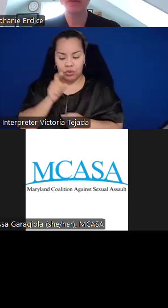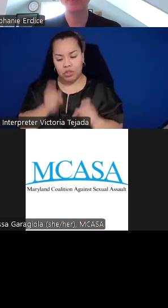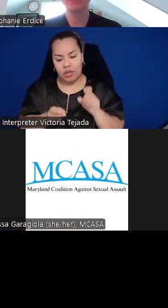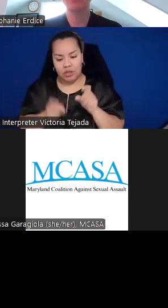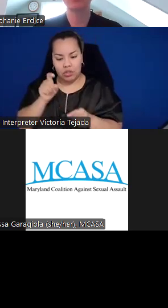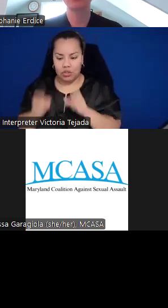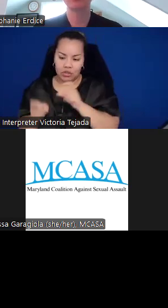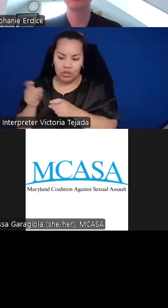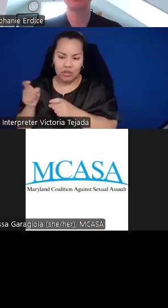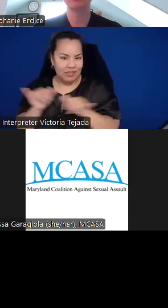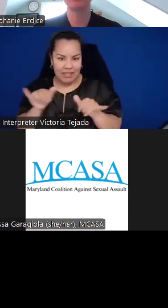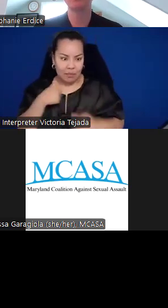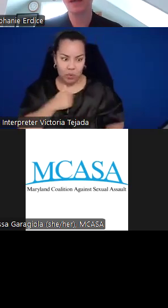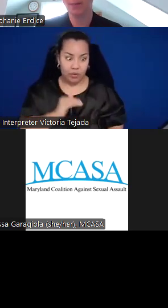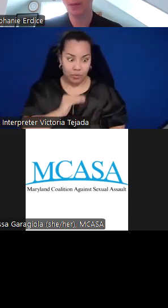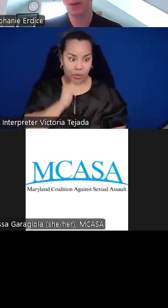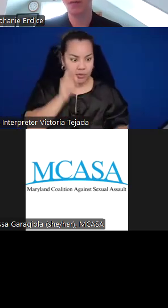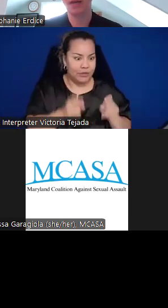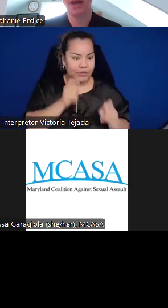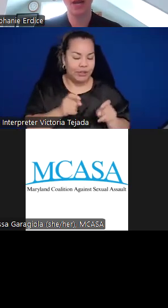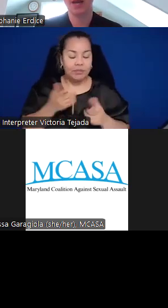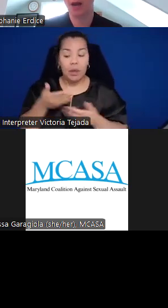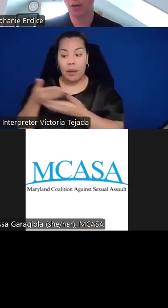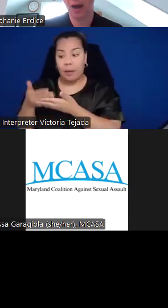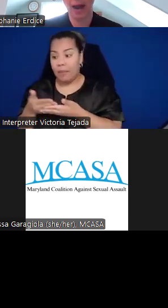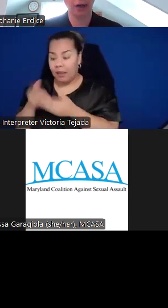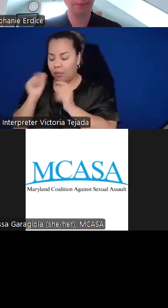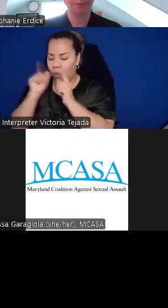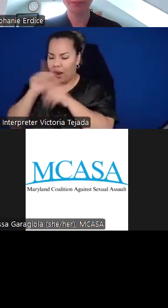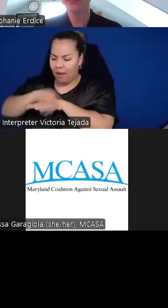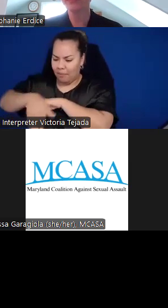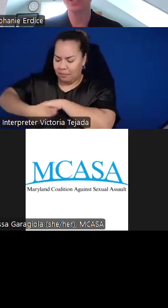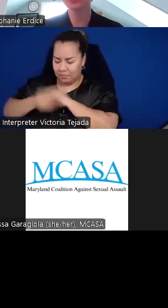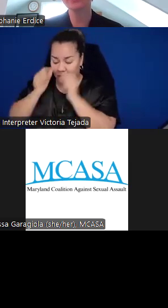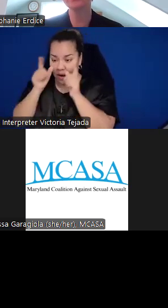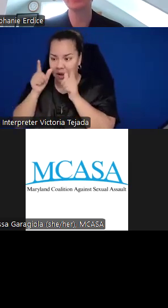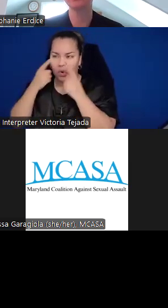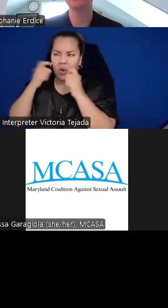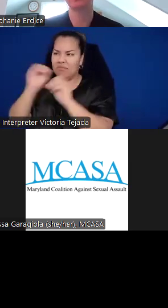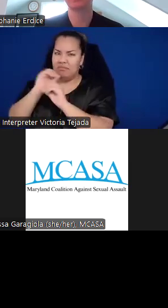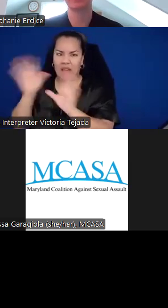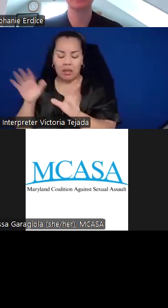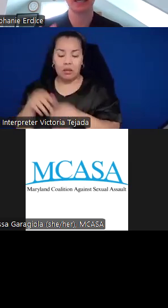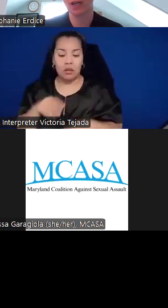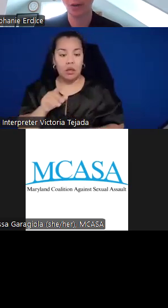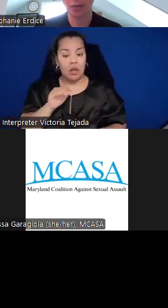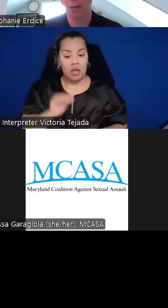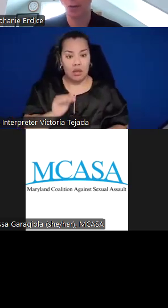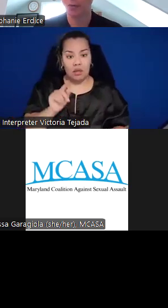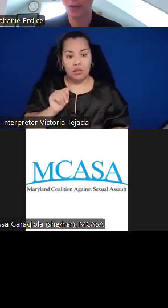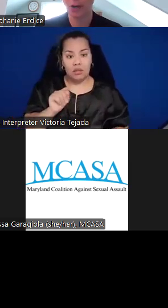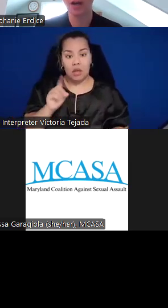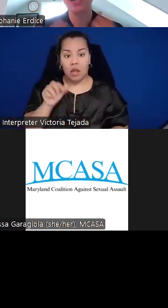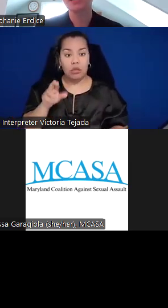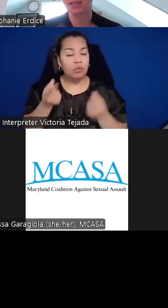where a baby might be able to, wake up in the middle of the night and not cry out, a toddler might use something like sucking on their